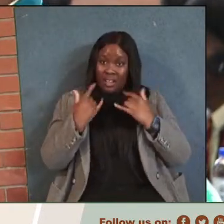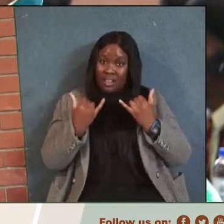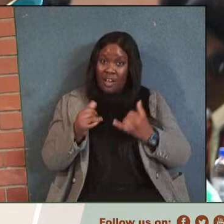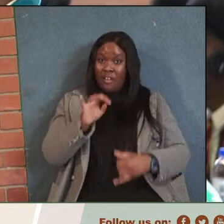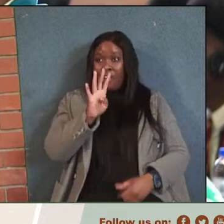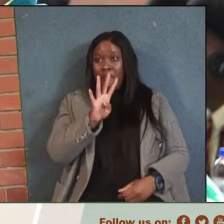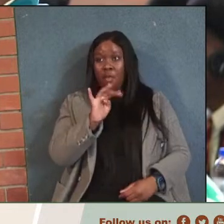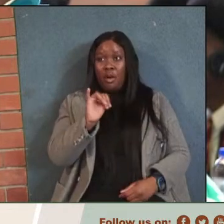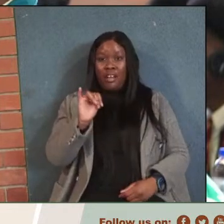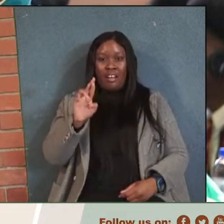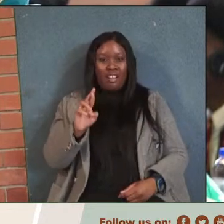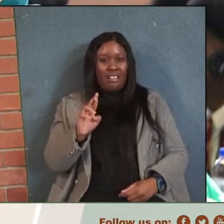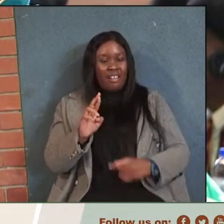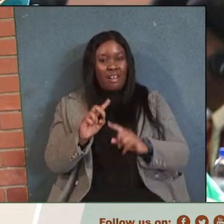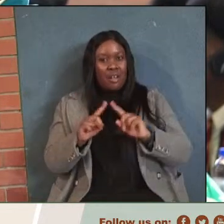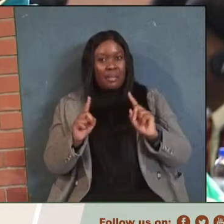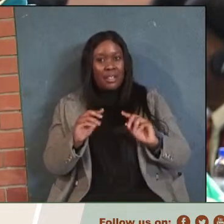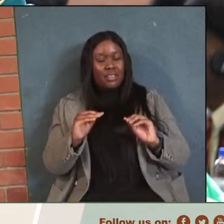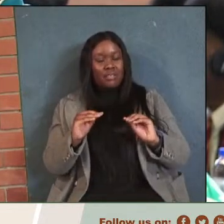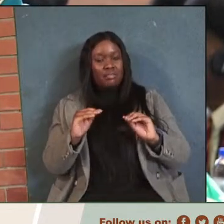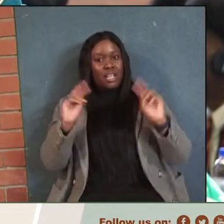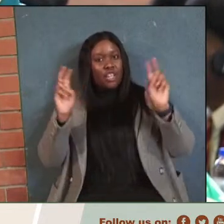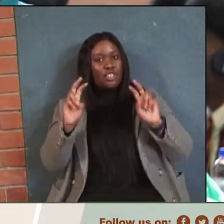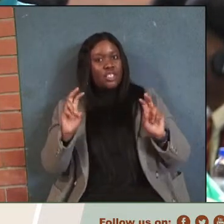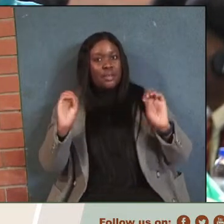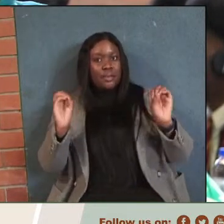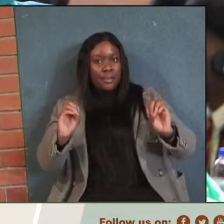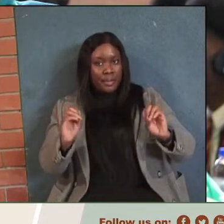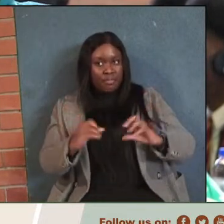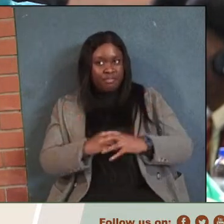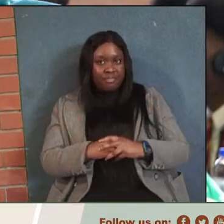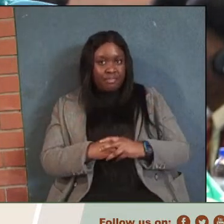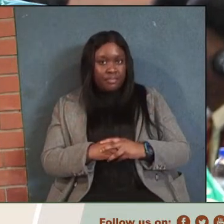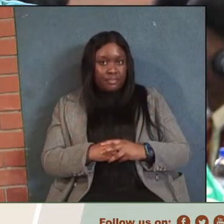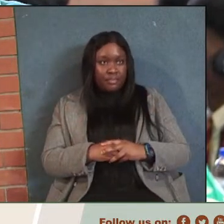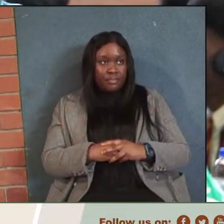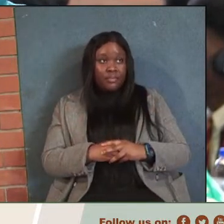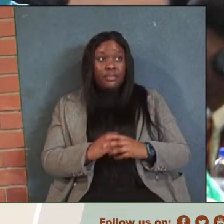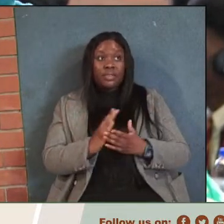find learners writing their assignments or getting their notes late because their school has to go to